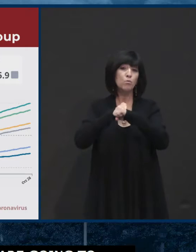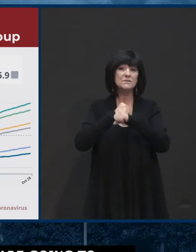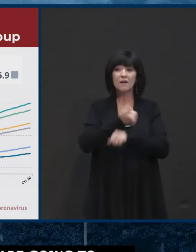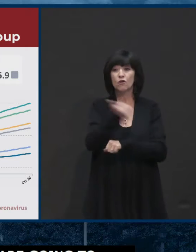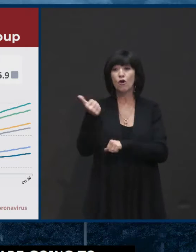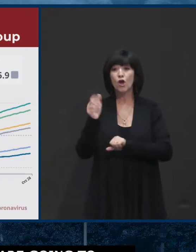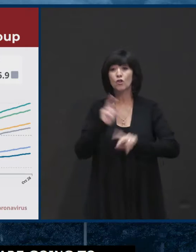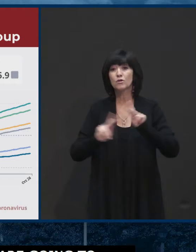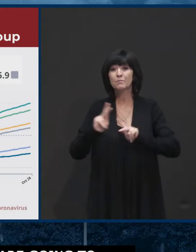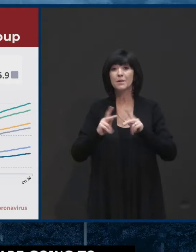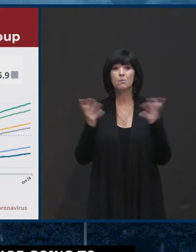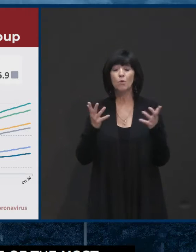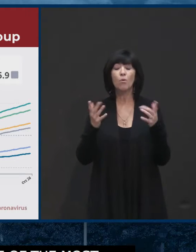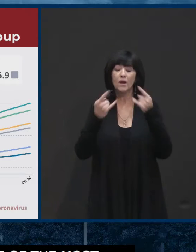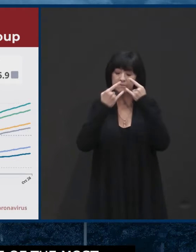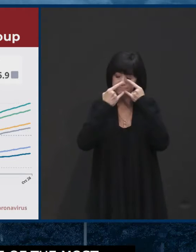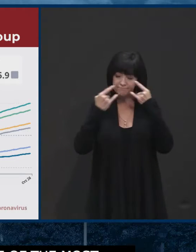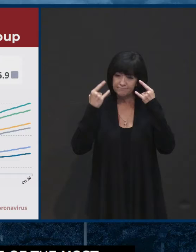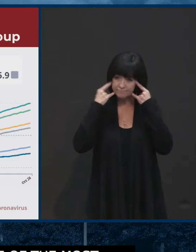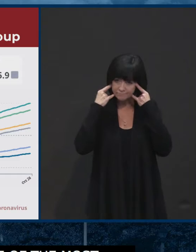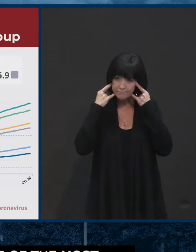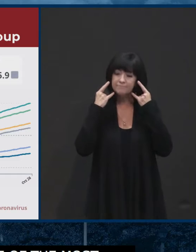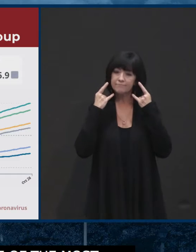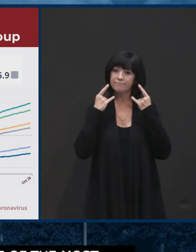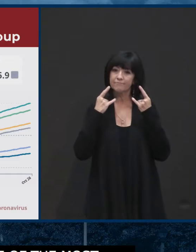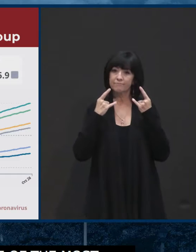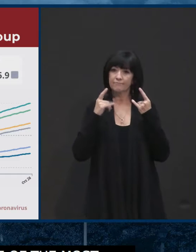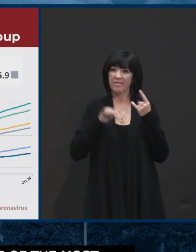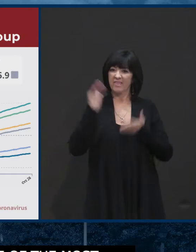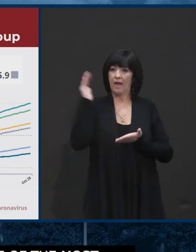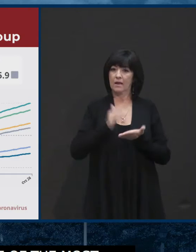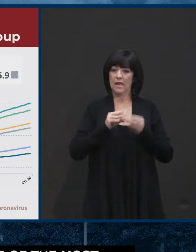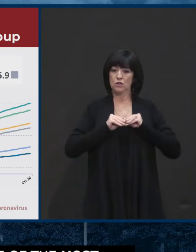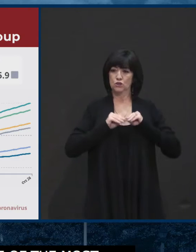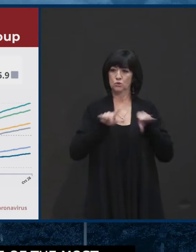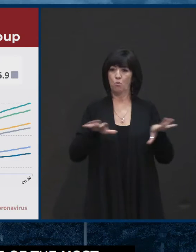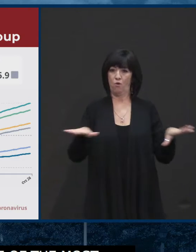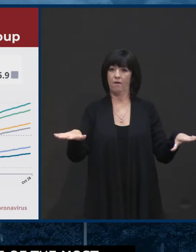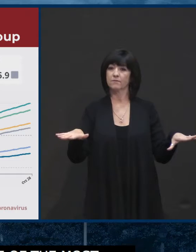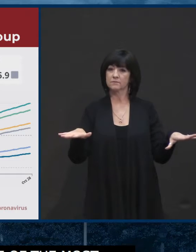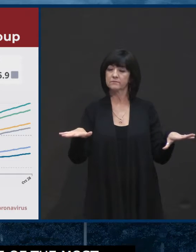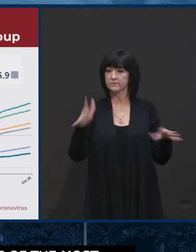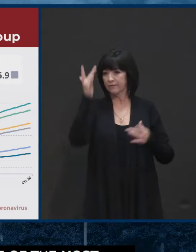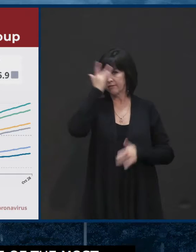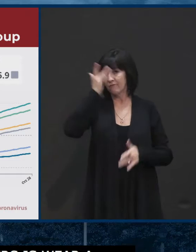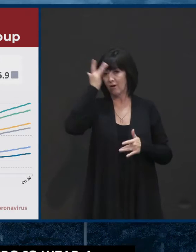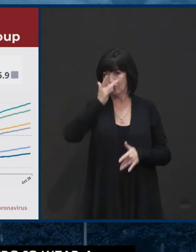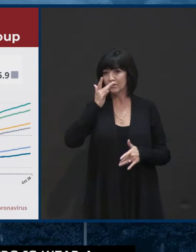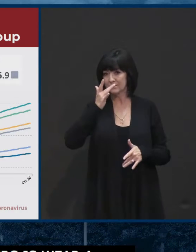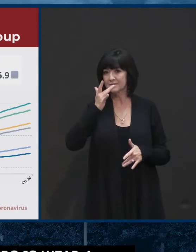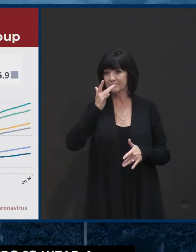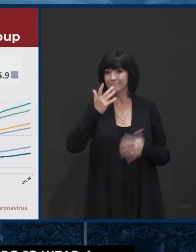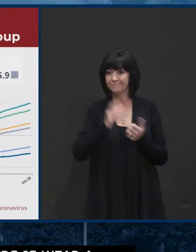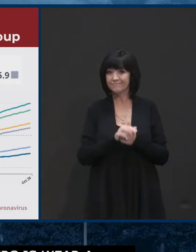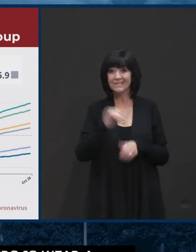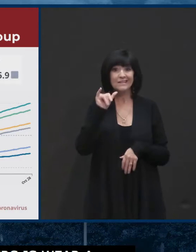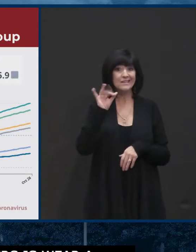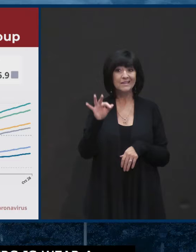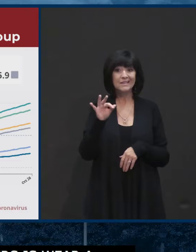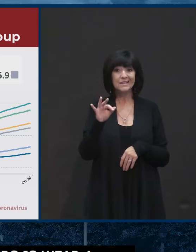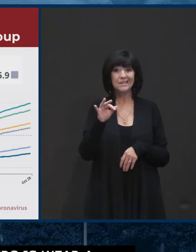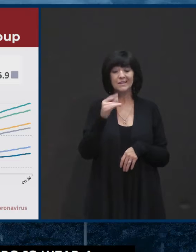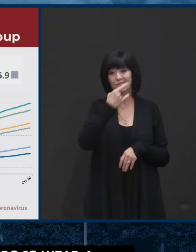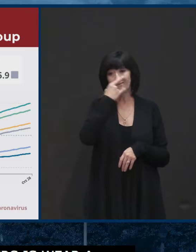to protect the spread of the virus. And the more the virus spread, the more vulnerable people are to further spread of the virus,